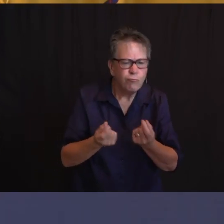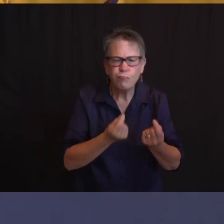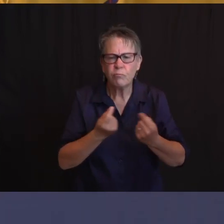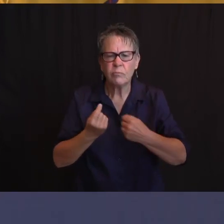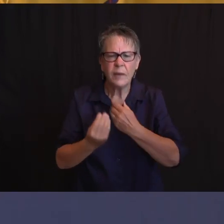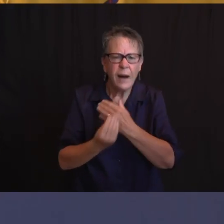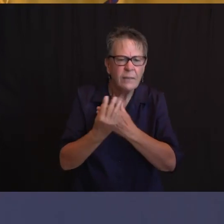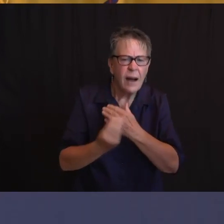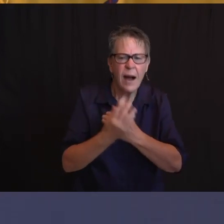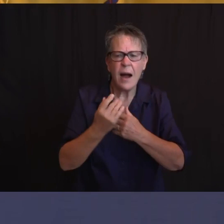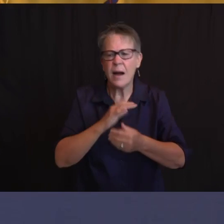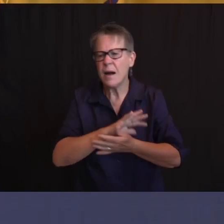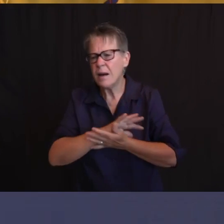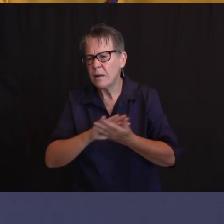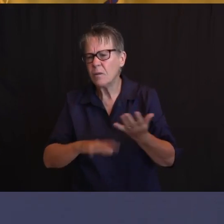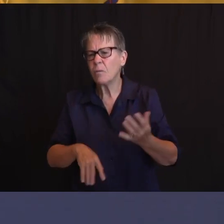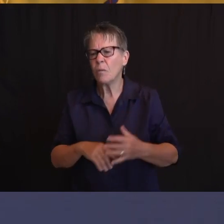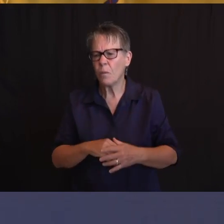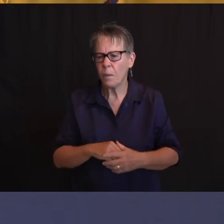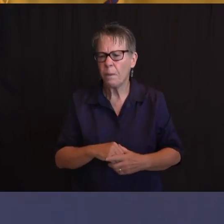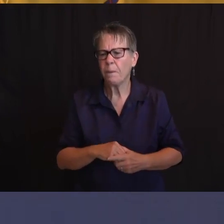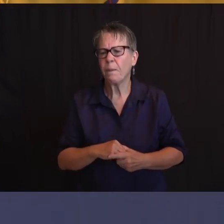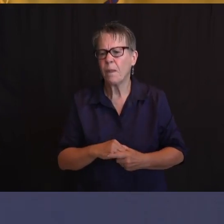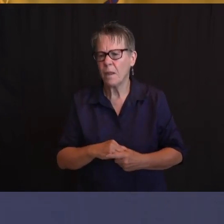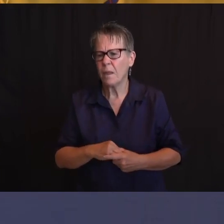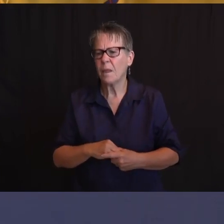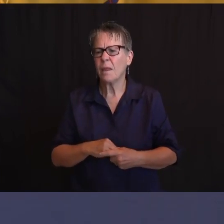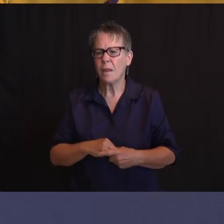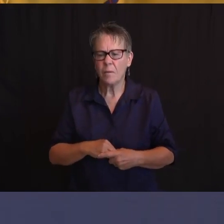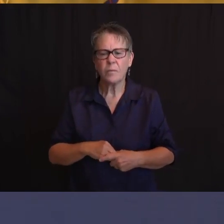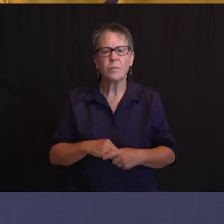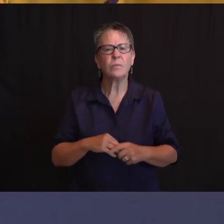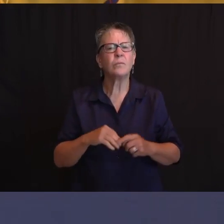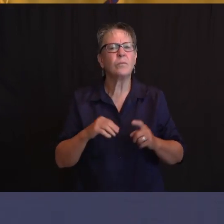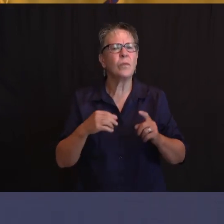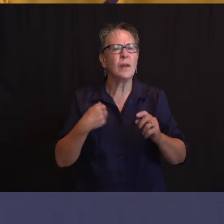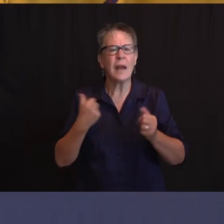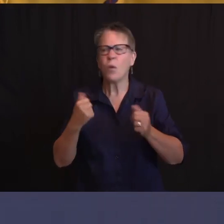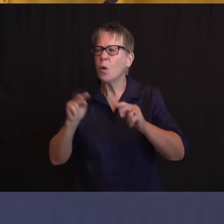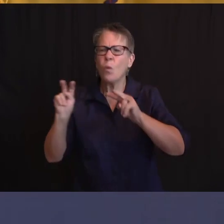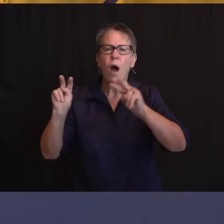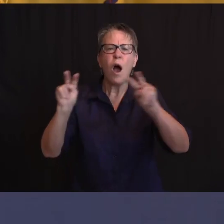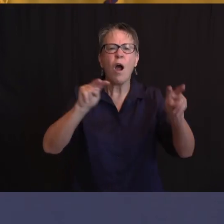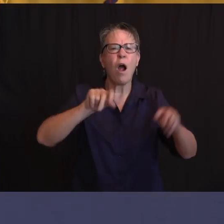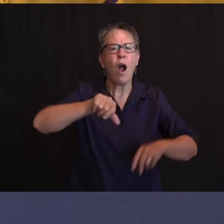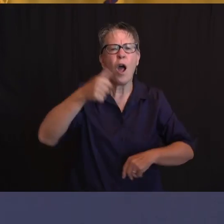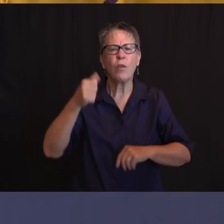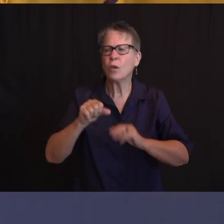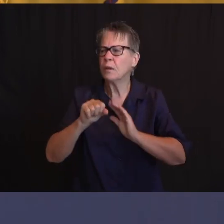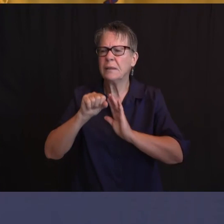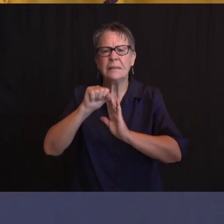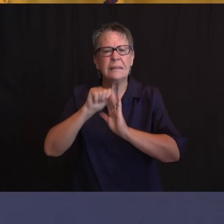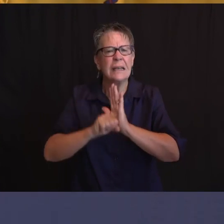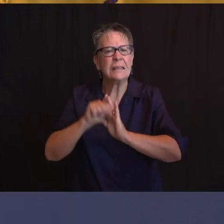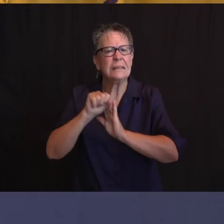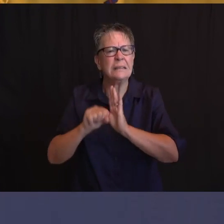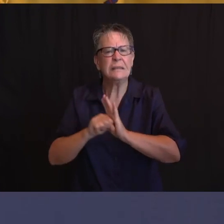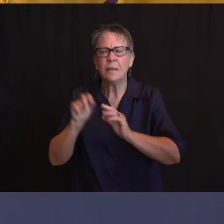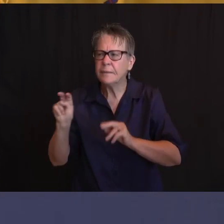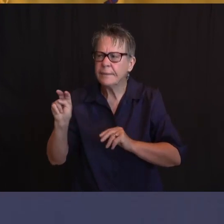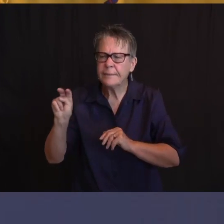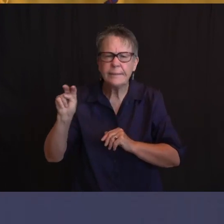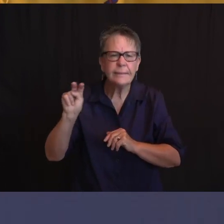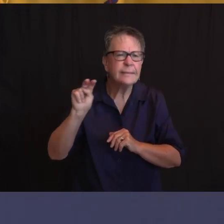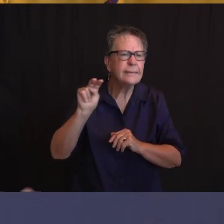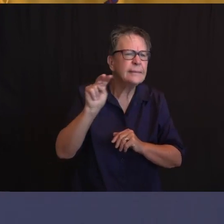Island, Massachusetts, and ourselves. Rhode Island, Massachusetts, a little bit more further afield, and of all of those, they're all